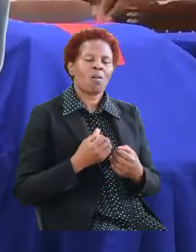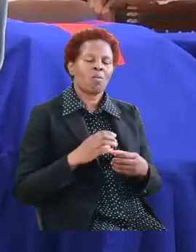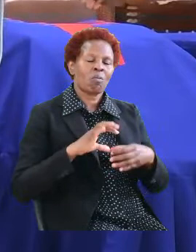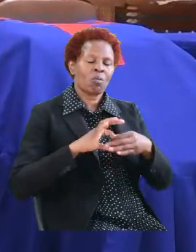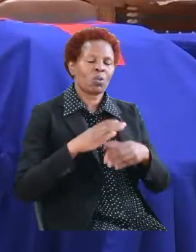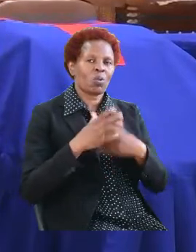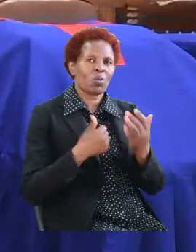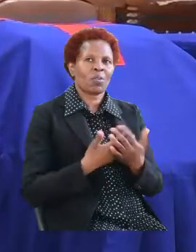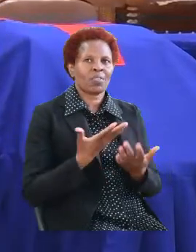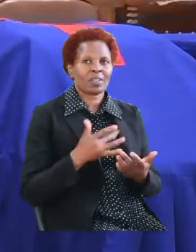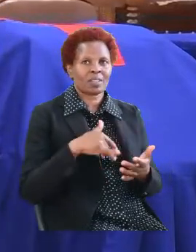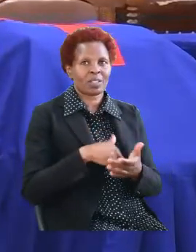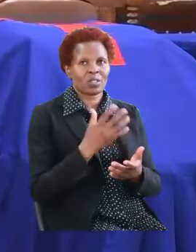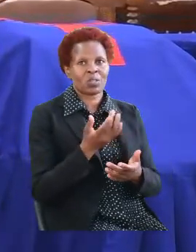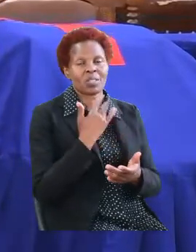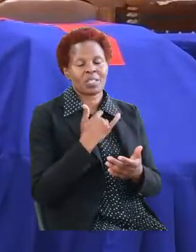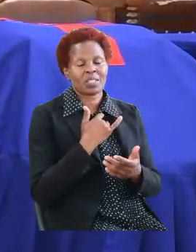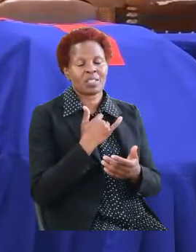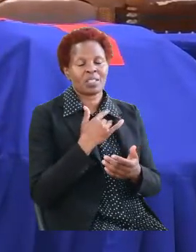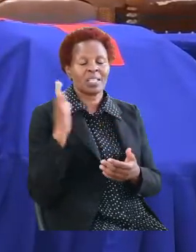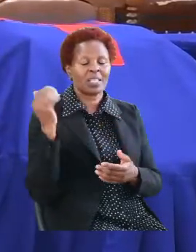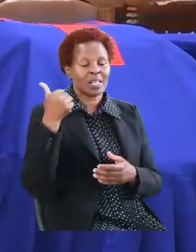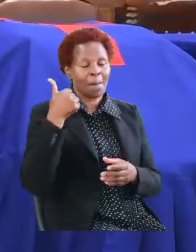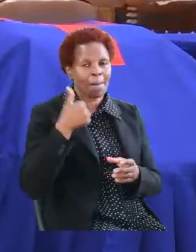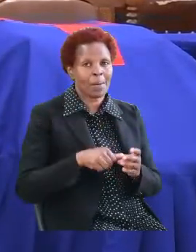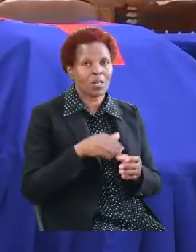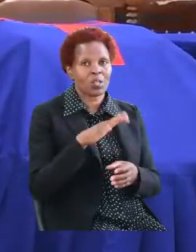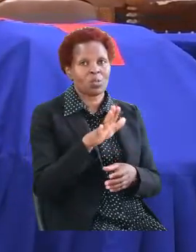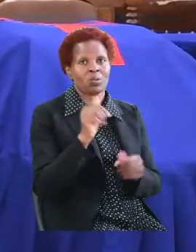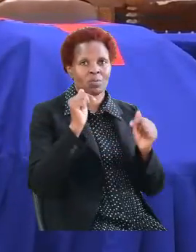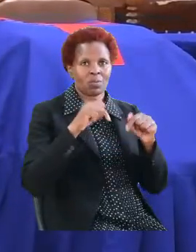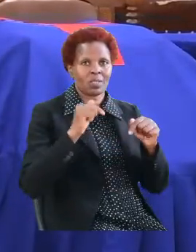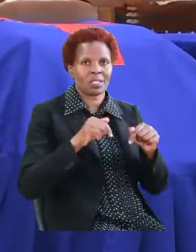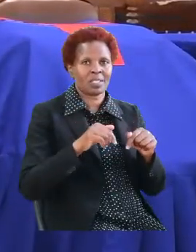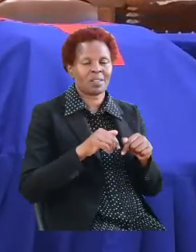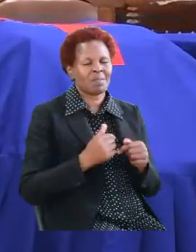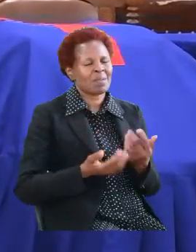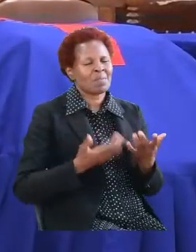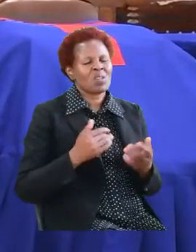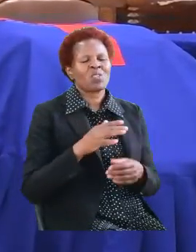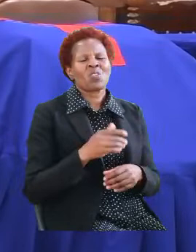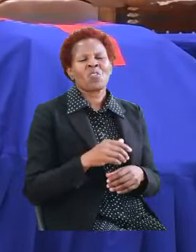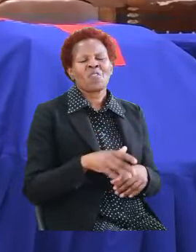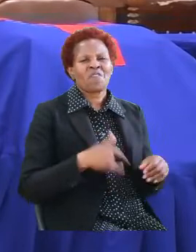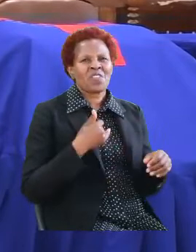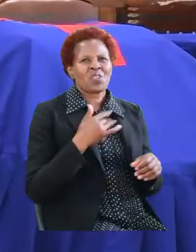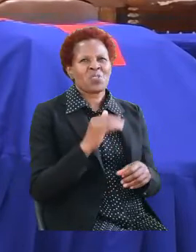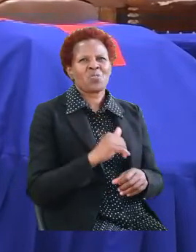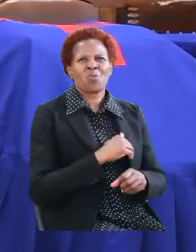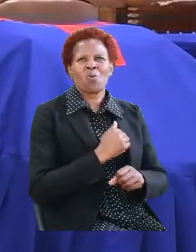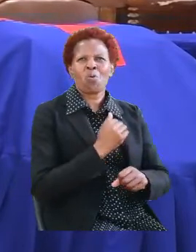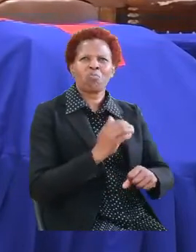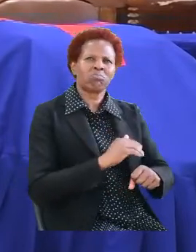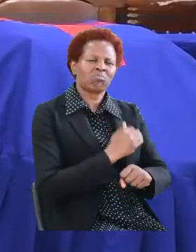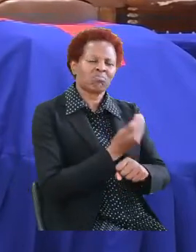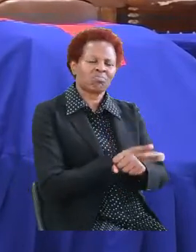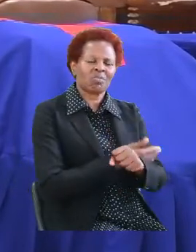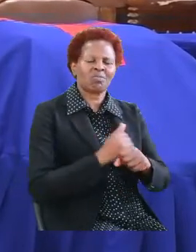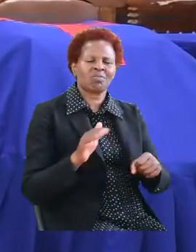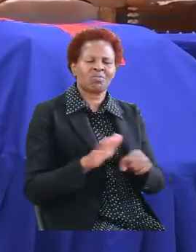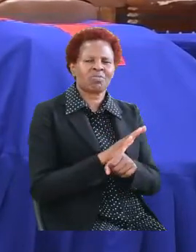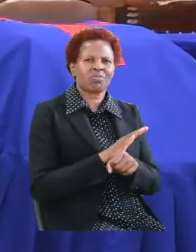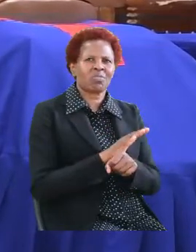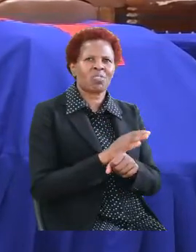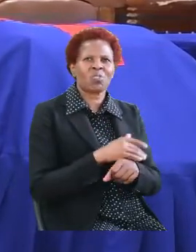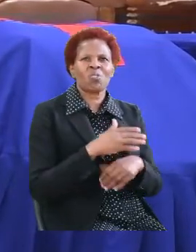need. I want to remind you today, as much as you may feel that you're so powerful, as much as you may feel that you